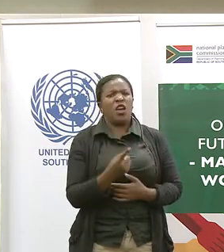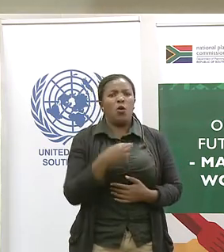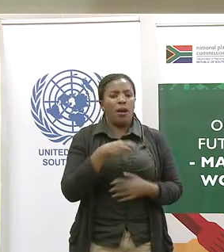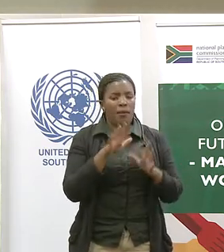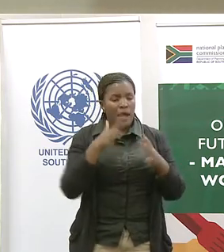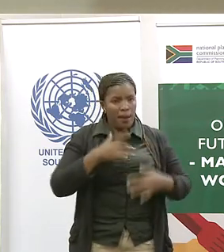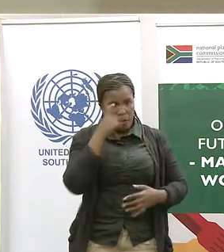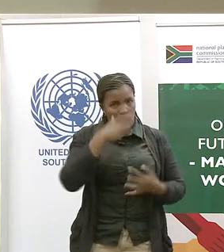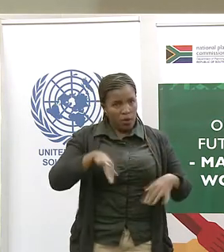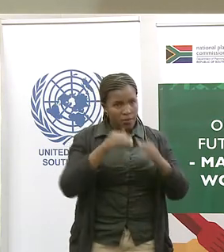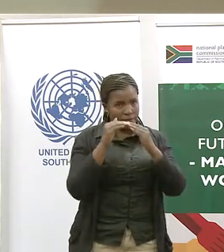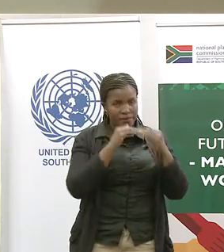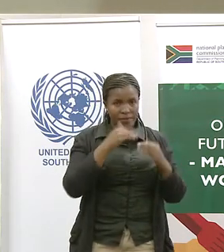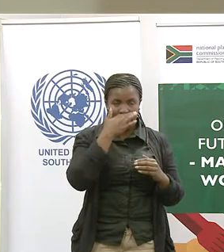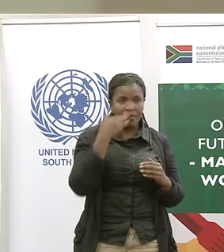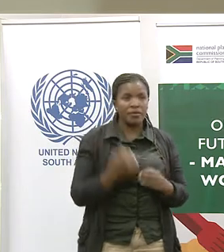But let me start